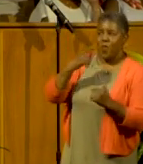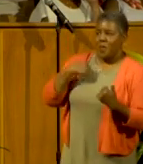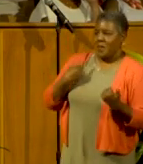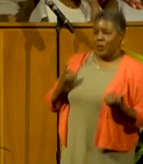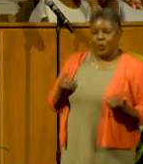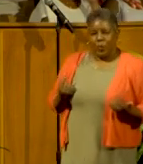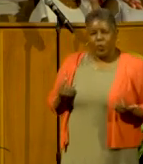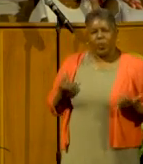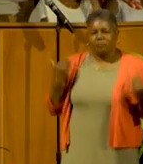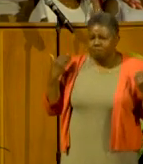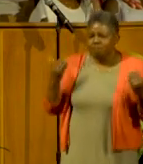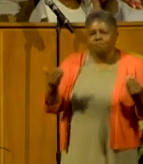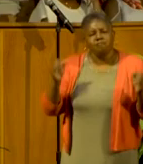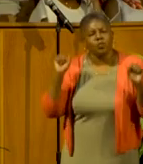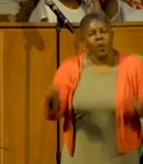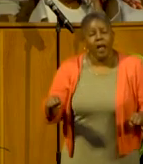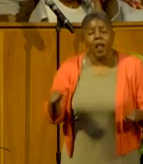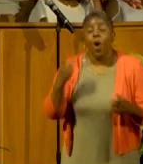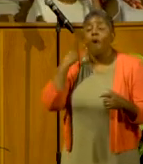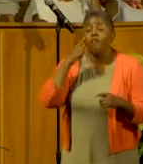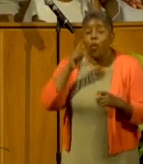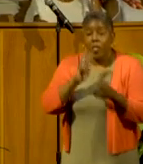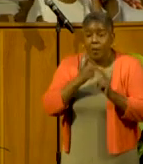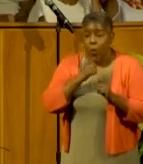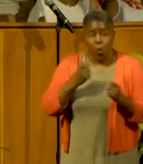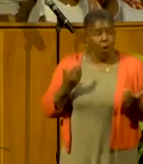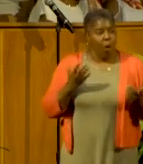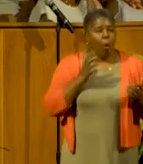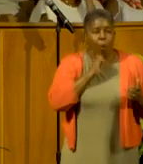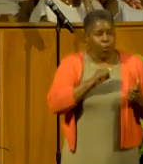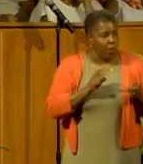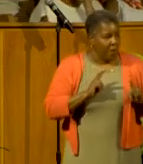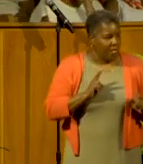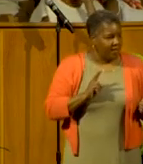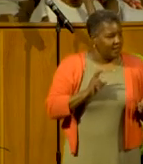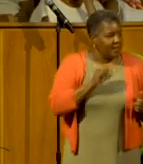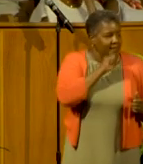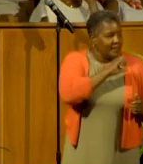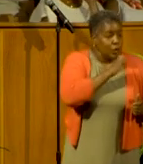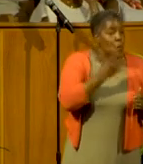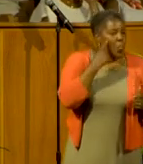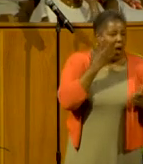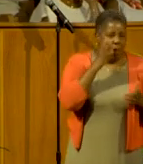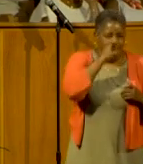do. And for the seasoned saints in the house, you thought I was going to miss you because you're retired.